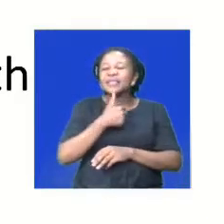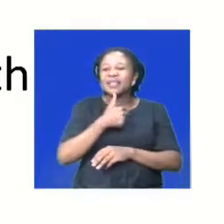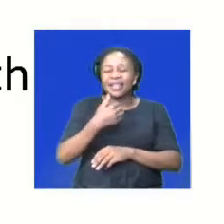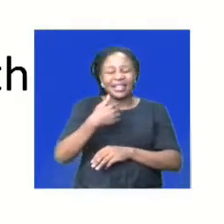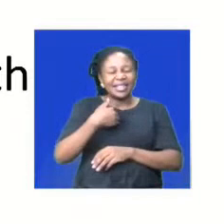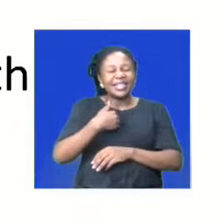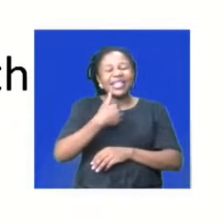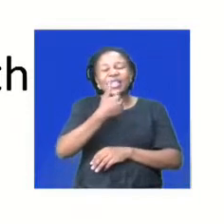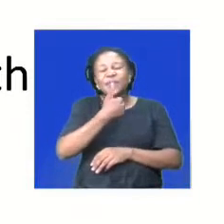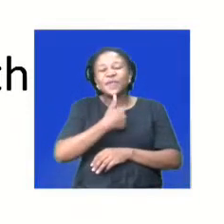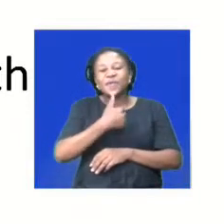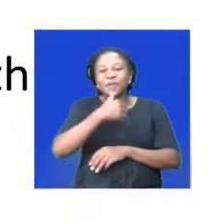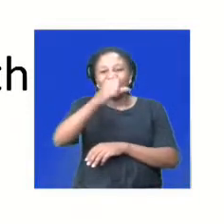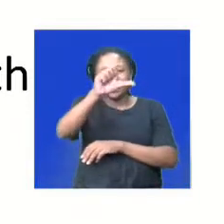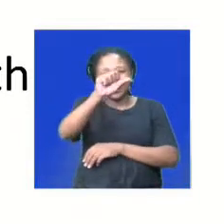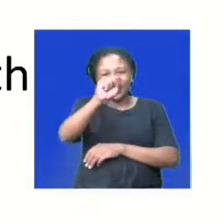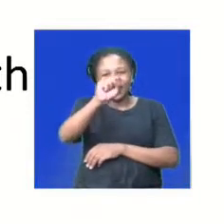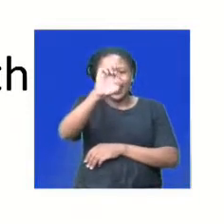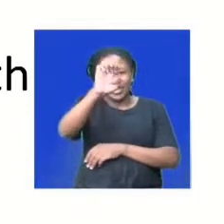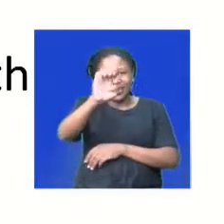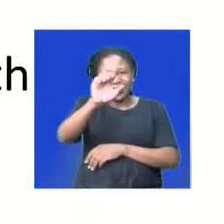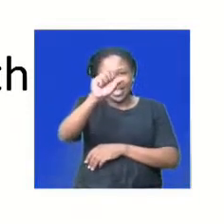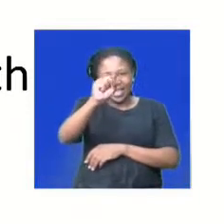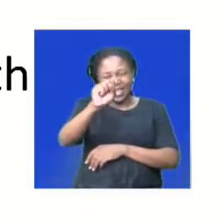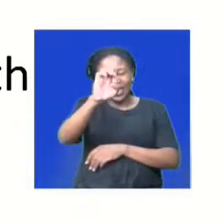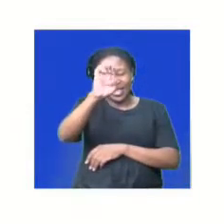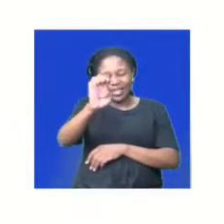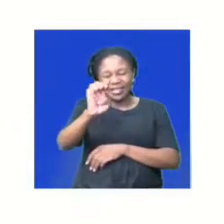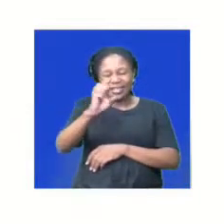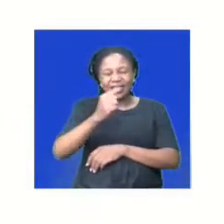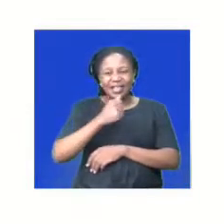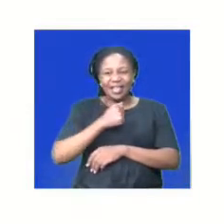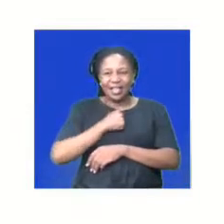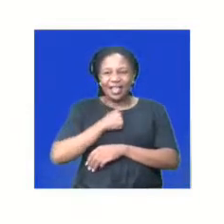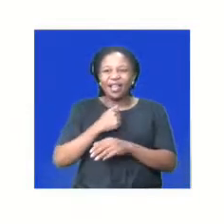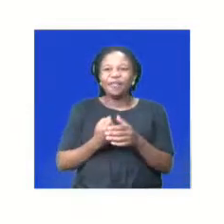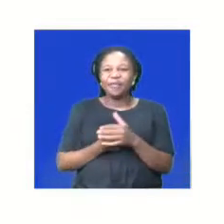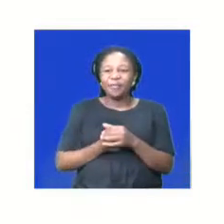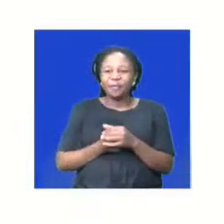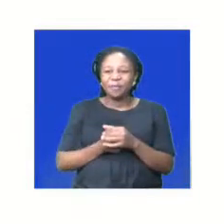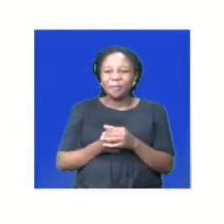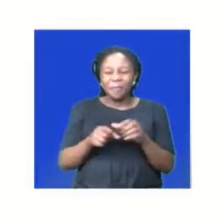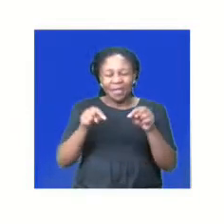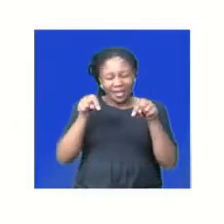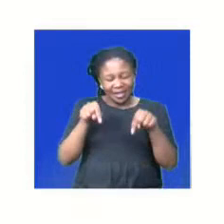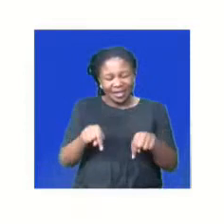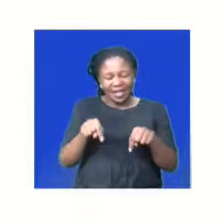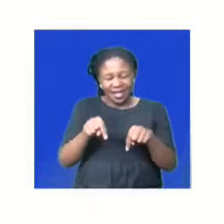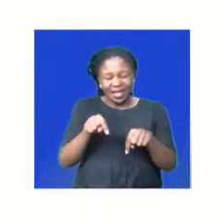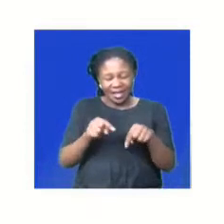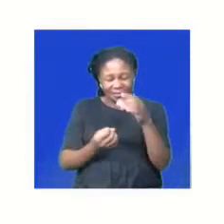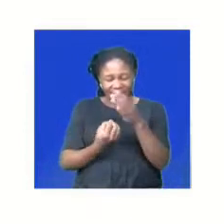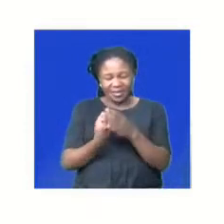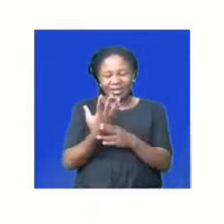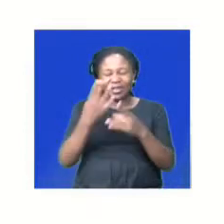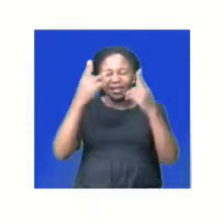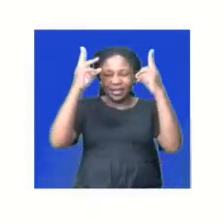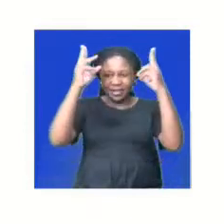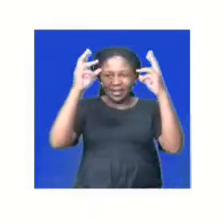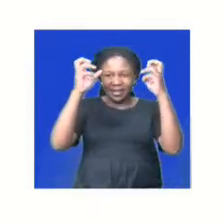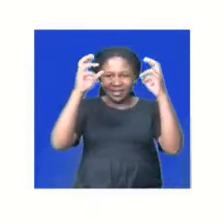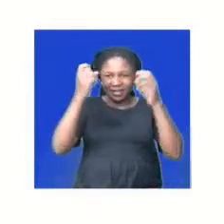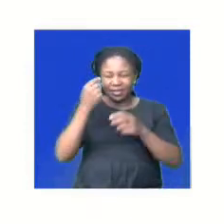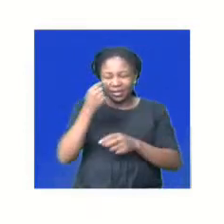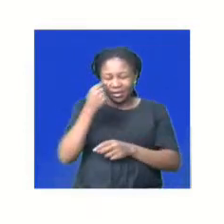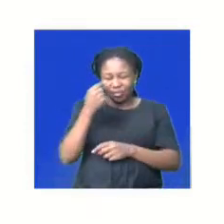our senses. All right, let's begin the lesson. Look at the picture. What